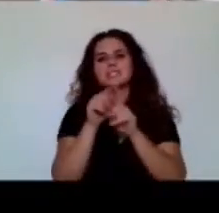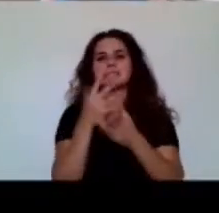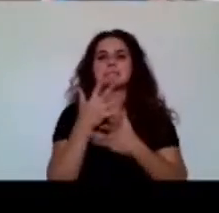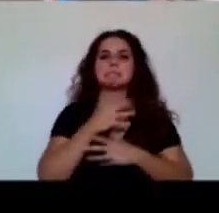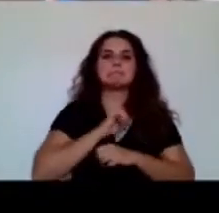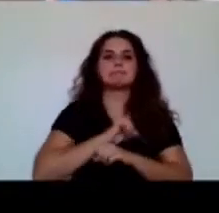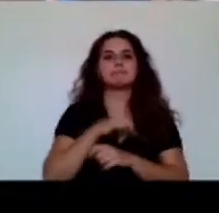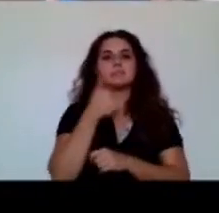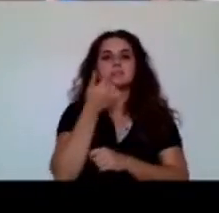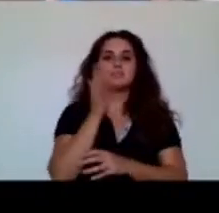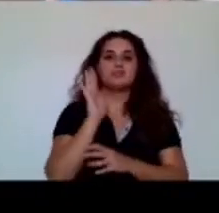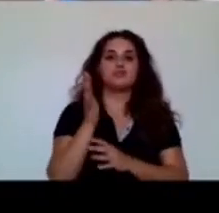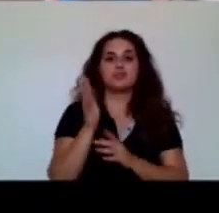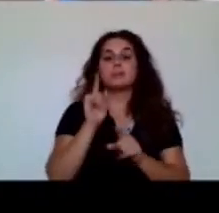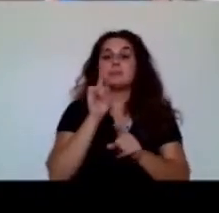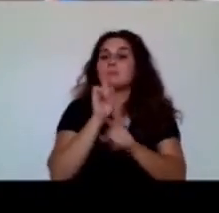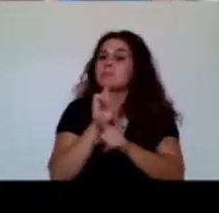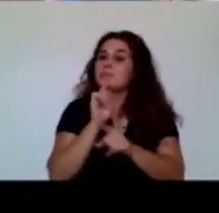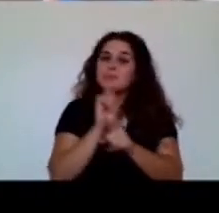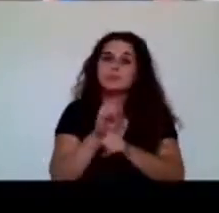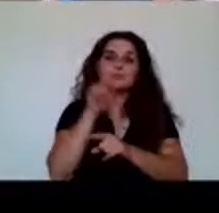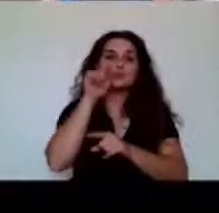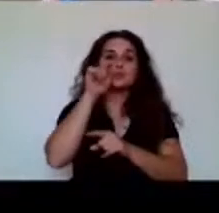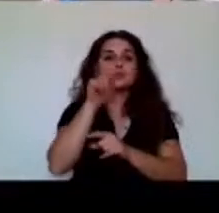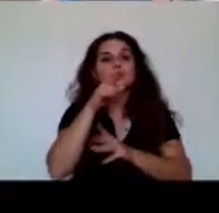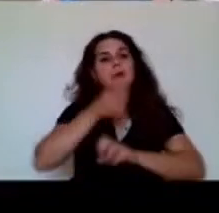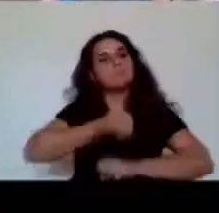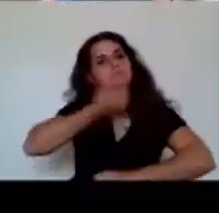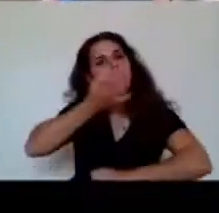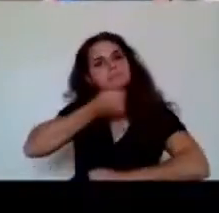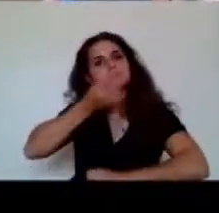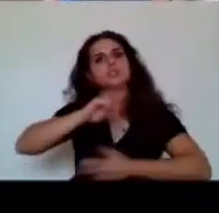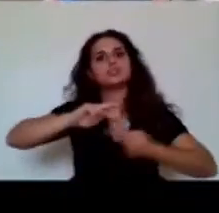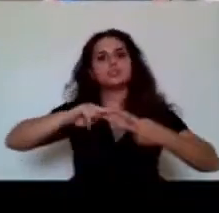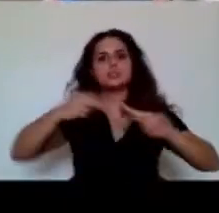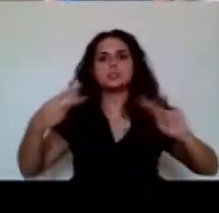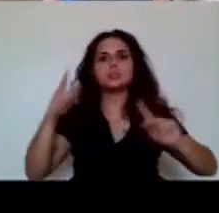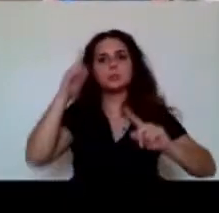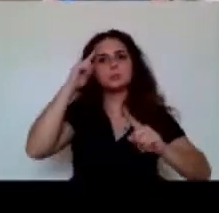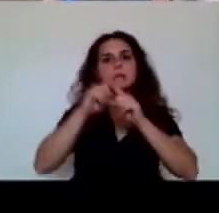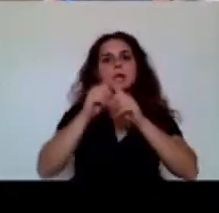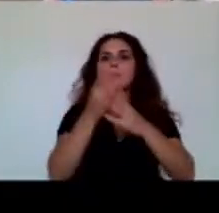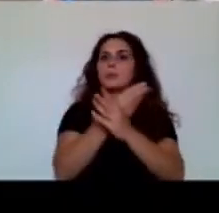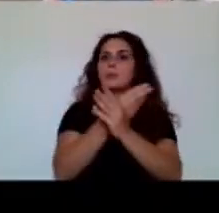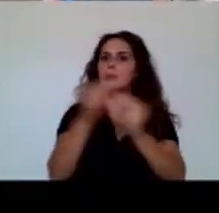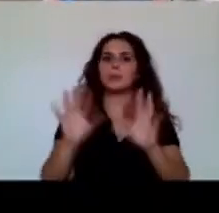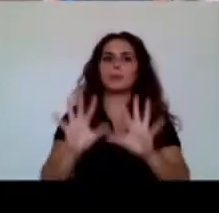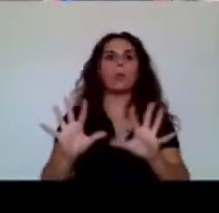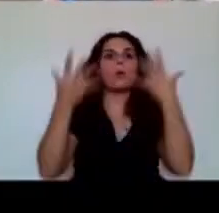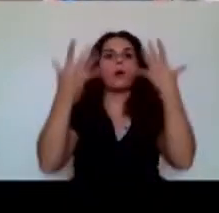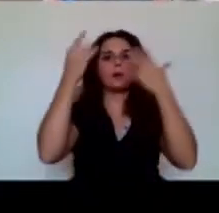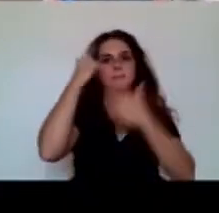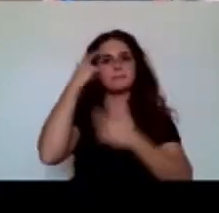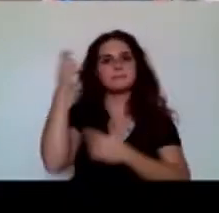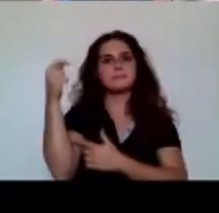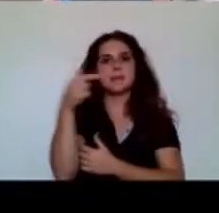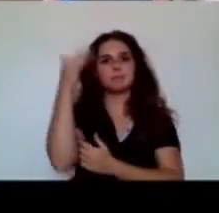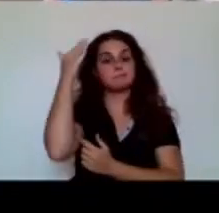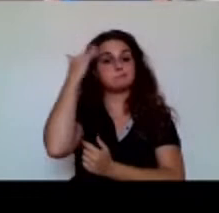I've told you is that even if you have an explicit strategy to overcome some sort of implicit bias that you might